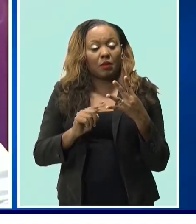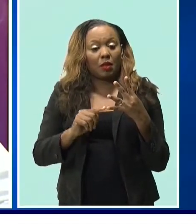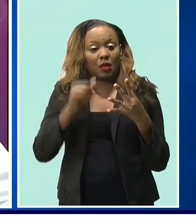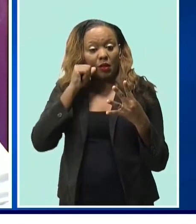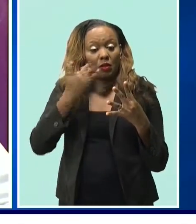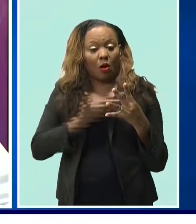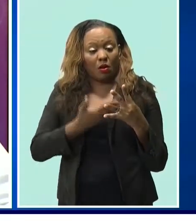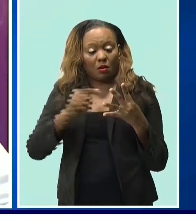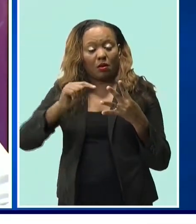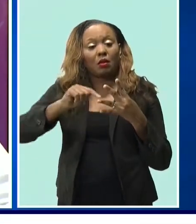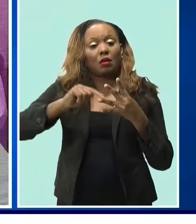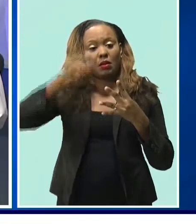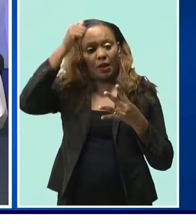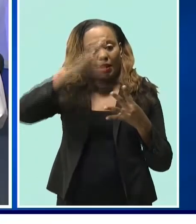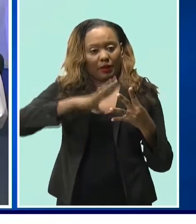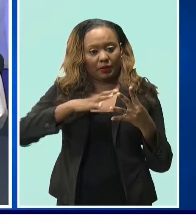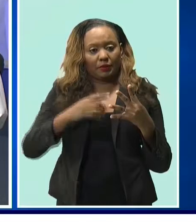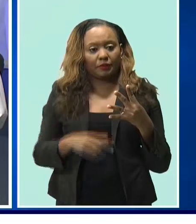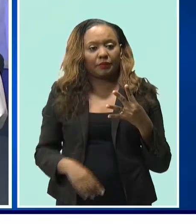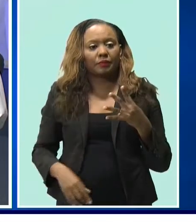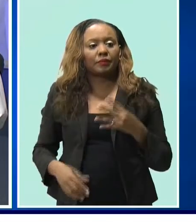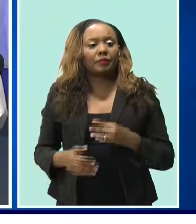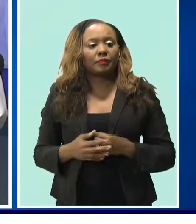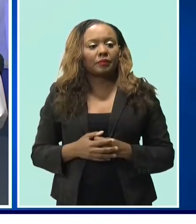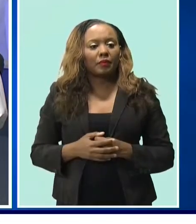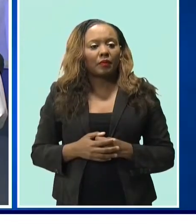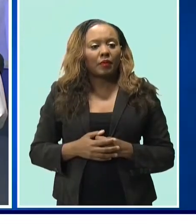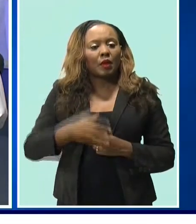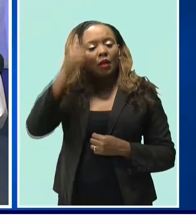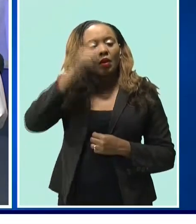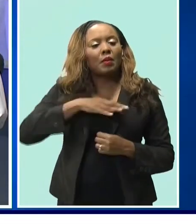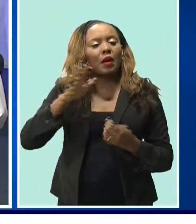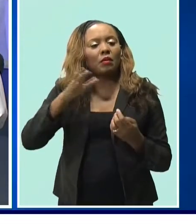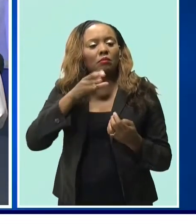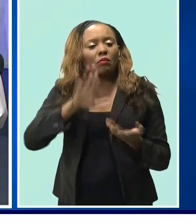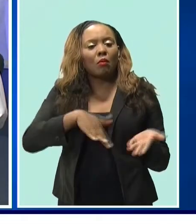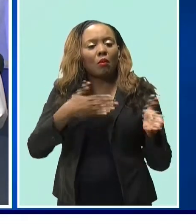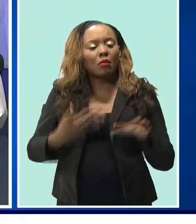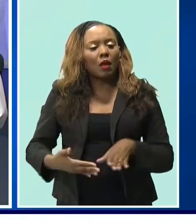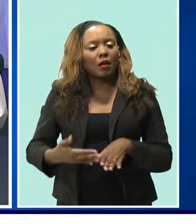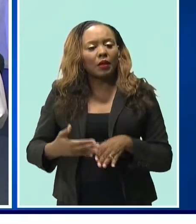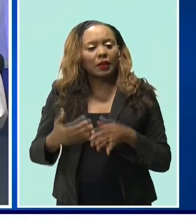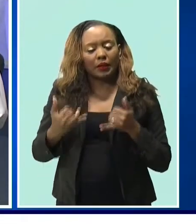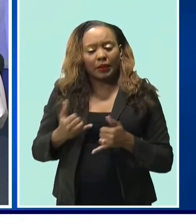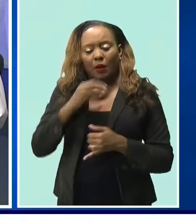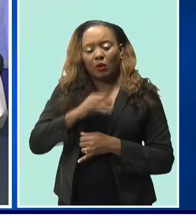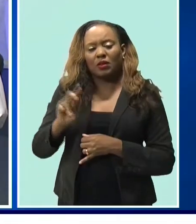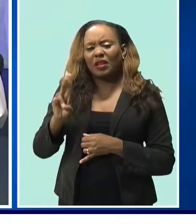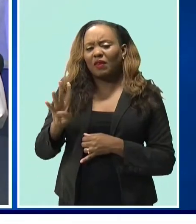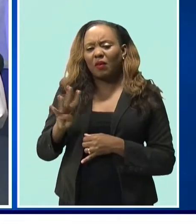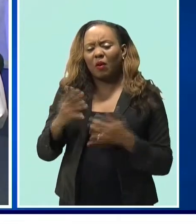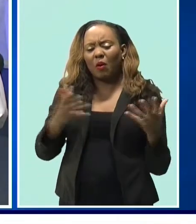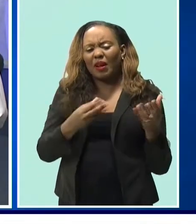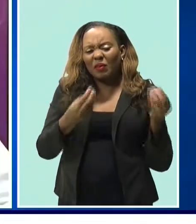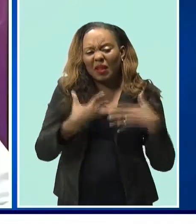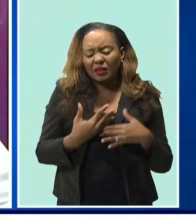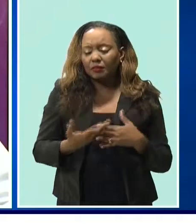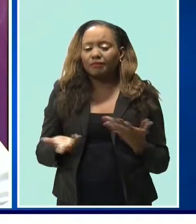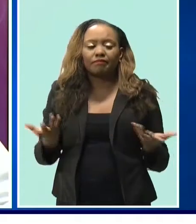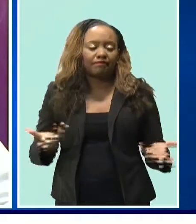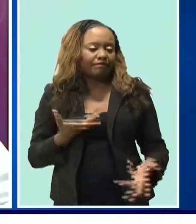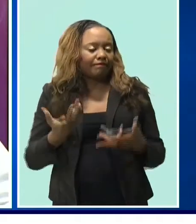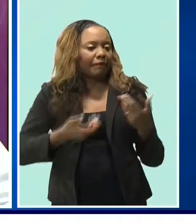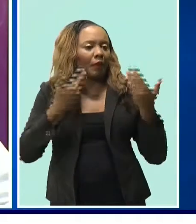Okay. And the 74-year-old man who passed away, can you tell us any more about him? What else can you tell us about him? I don't have the details of